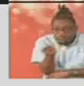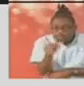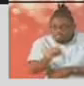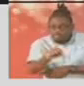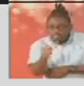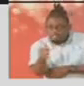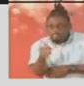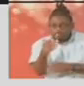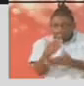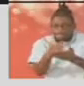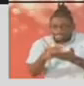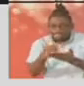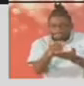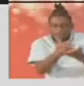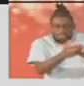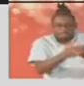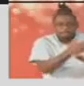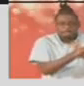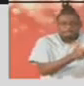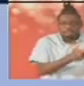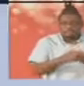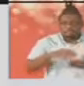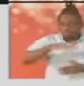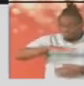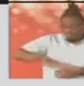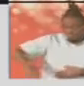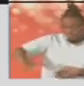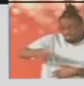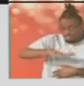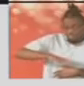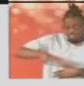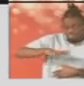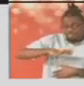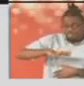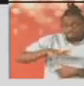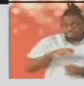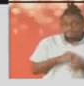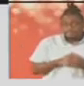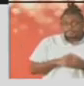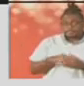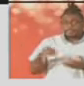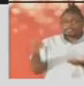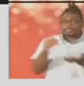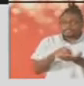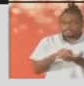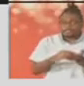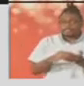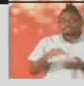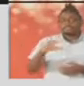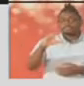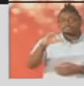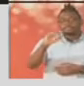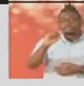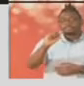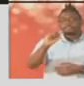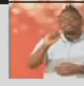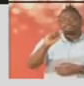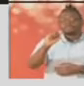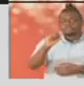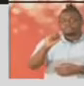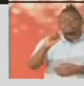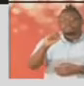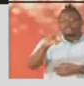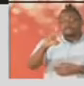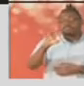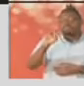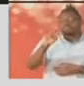county. As we take a look at the other map, which also represents County Caroni, this time for the period Epi Weeks 6 and